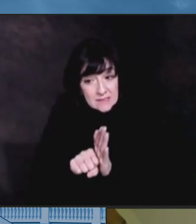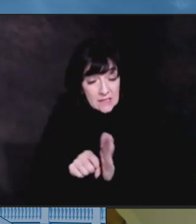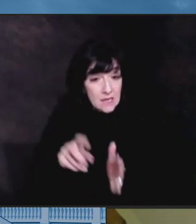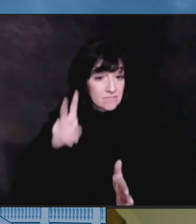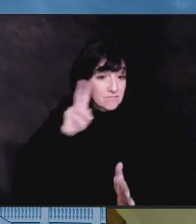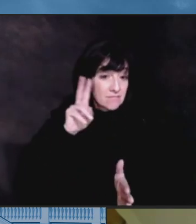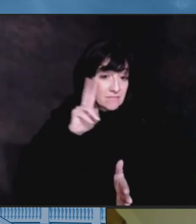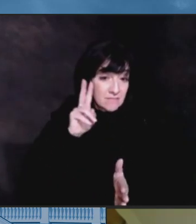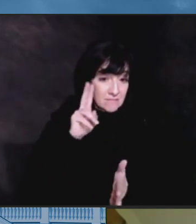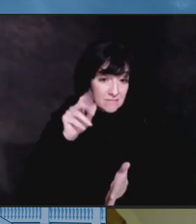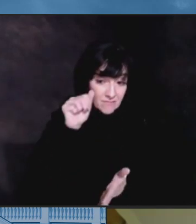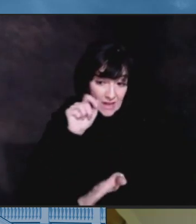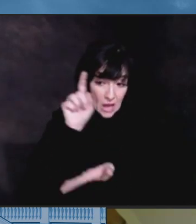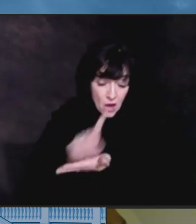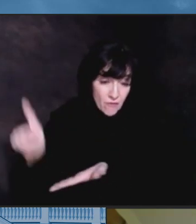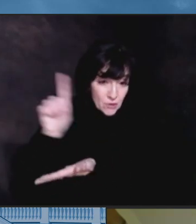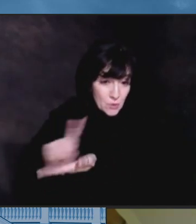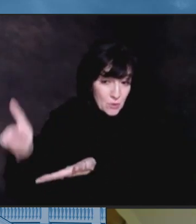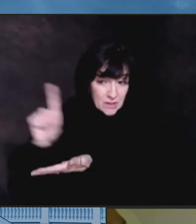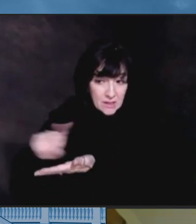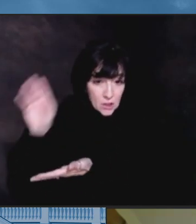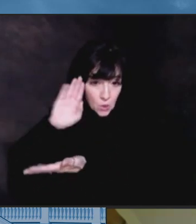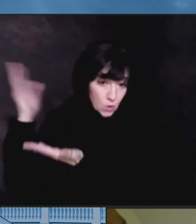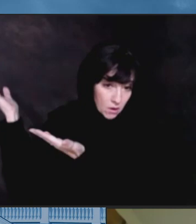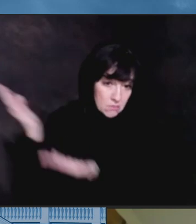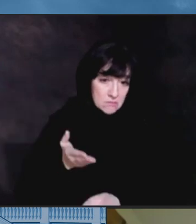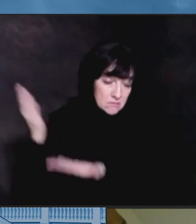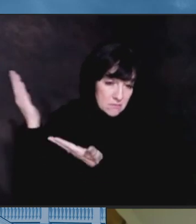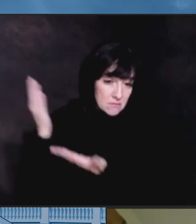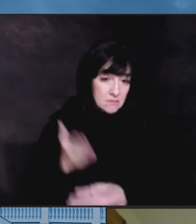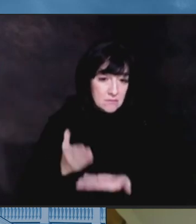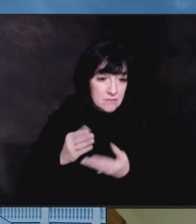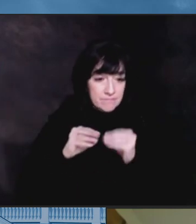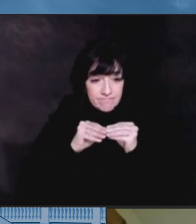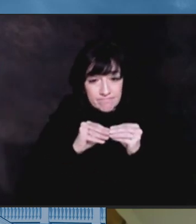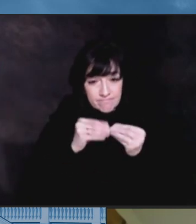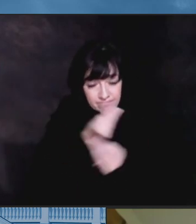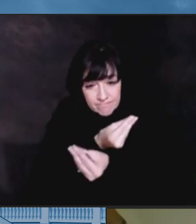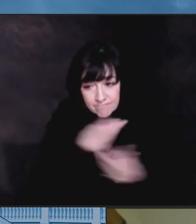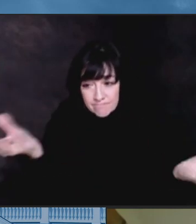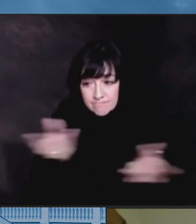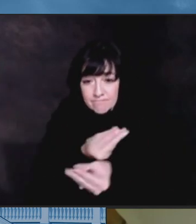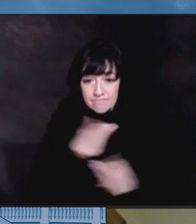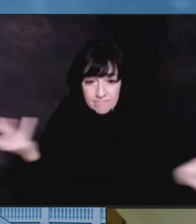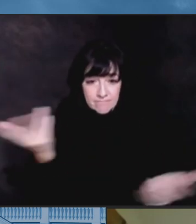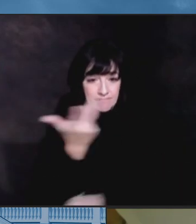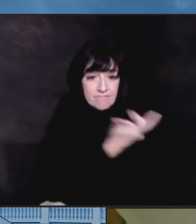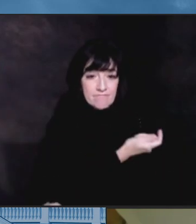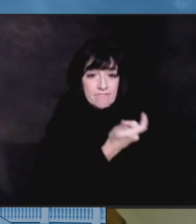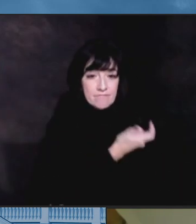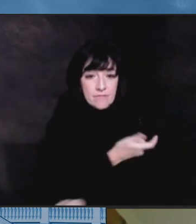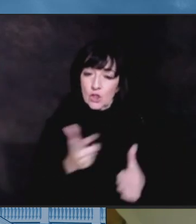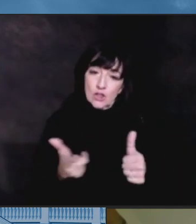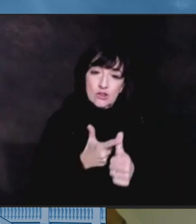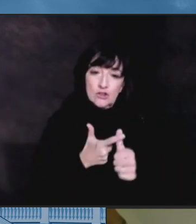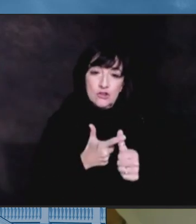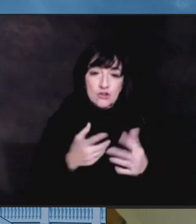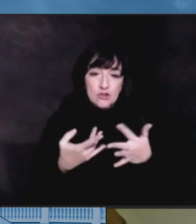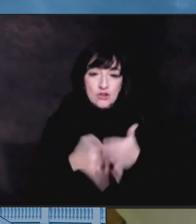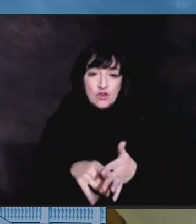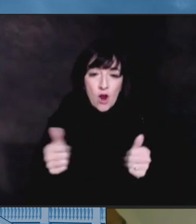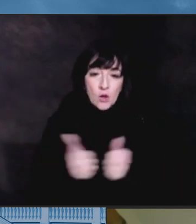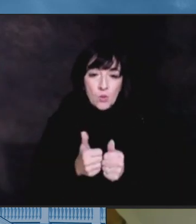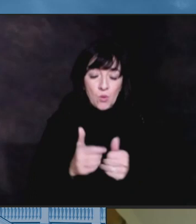think, on a weekly basis and distribute them out to the priority list, starting with